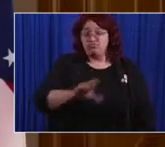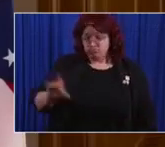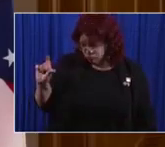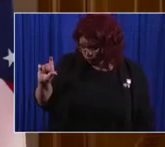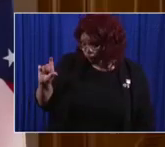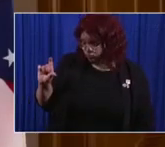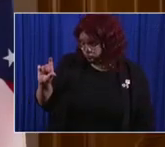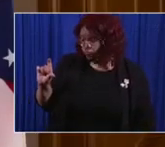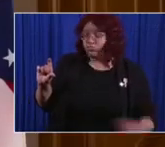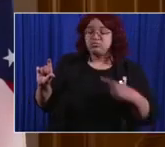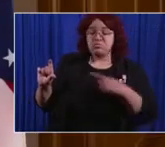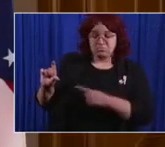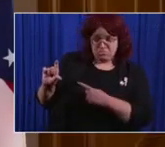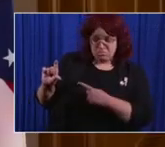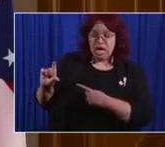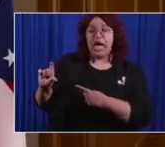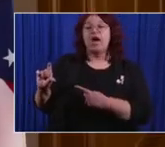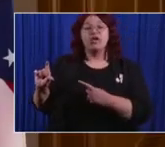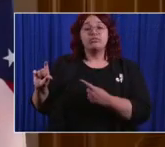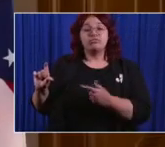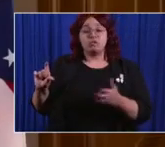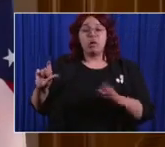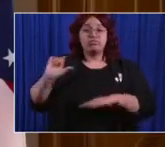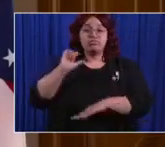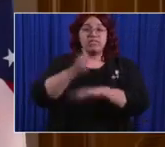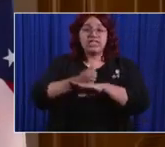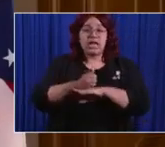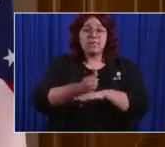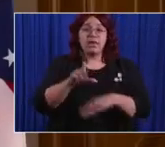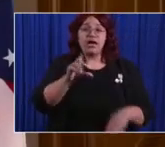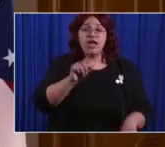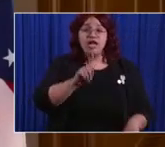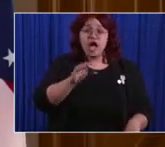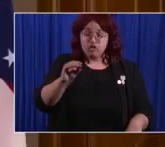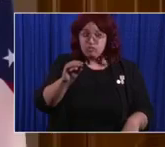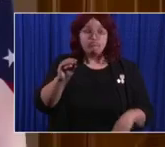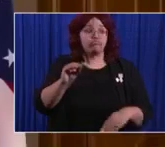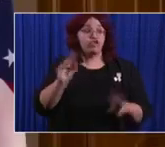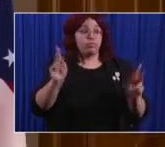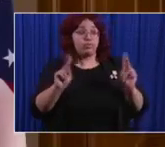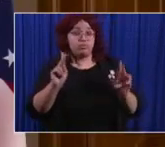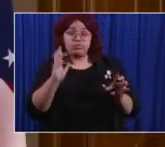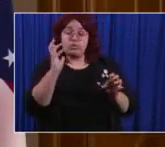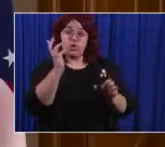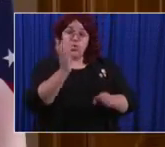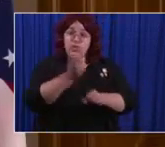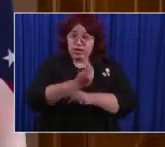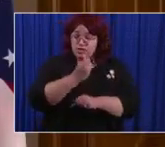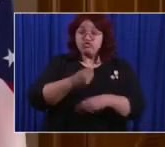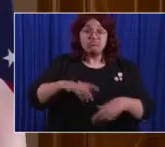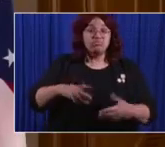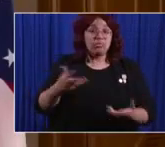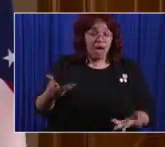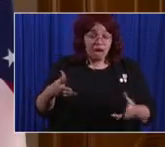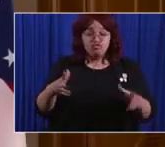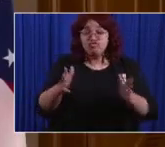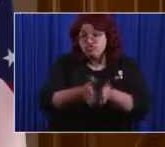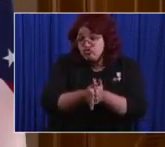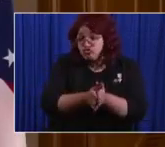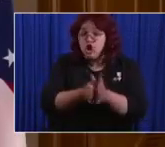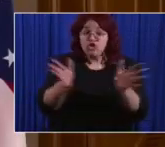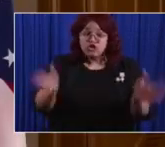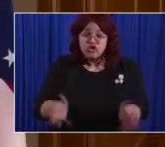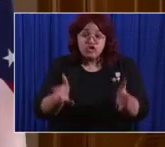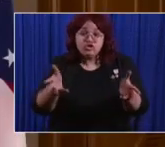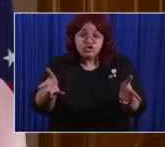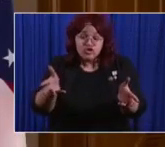and setting this system up where we will say that we're going to have a drawing and bring some excitement